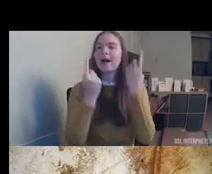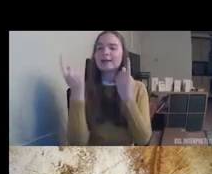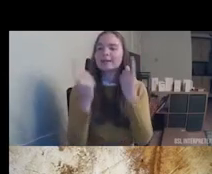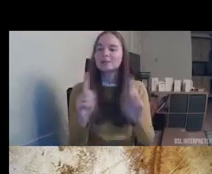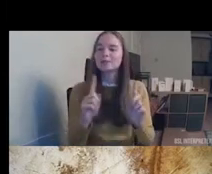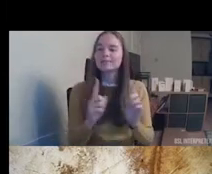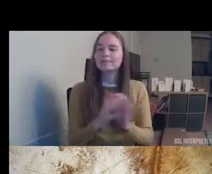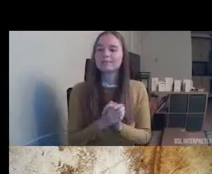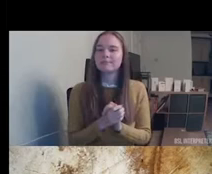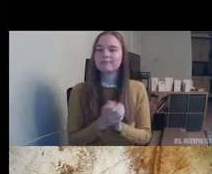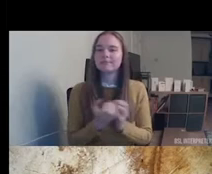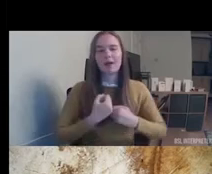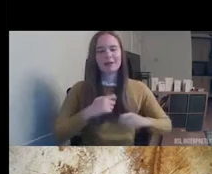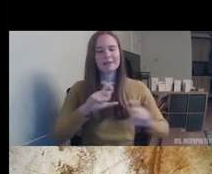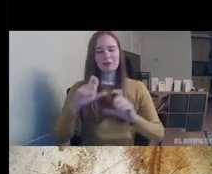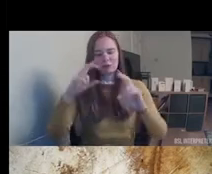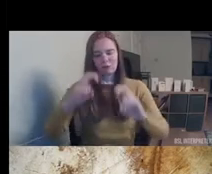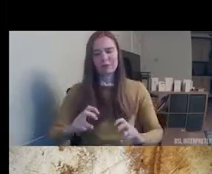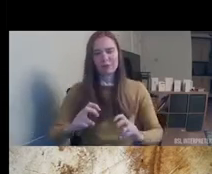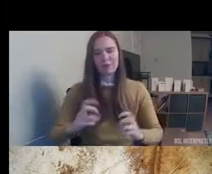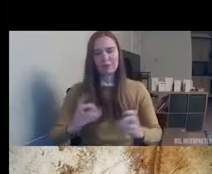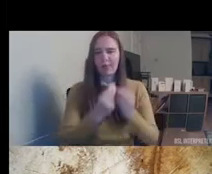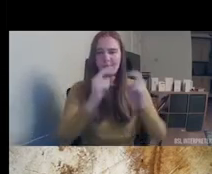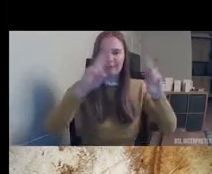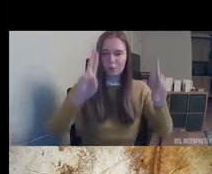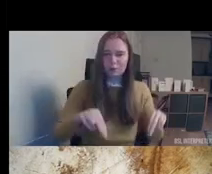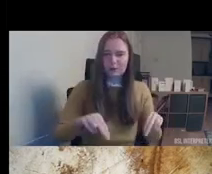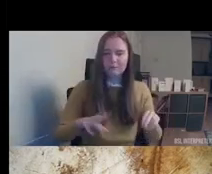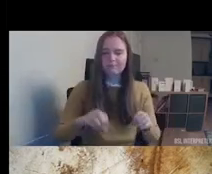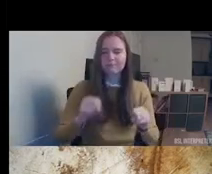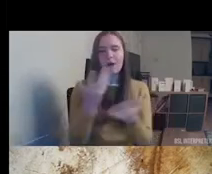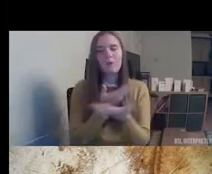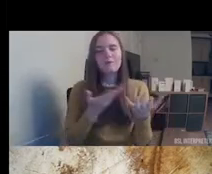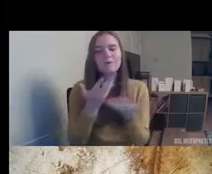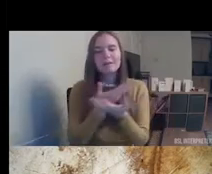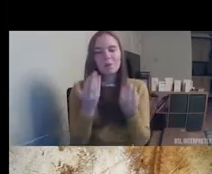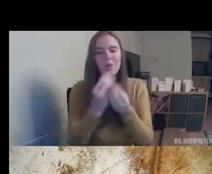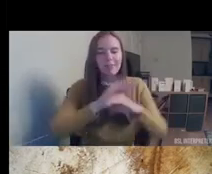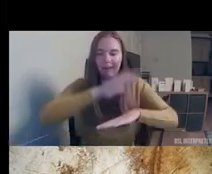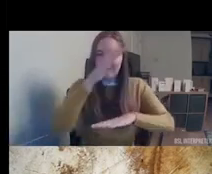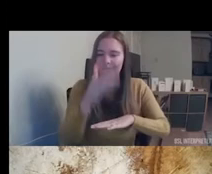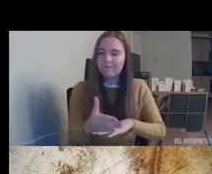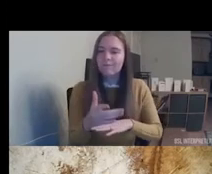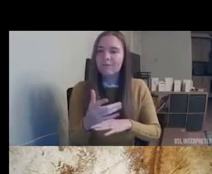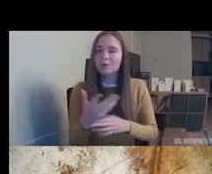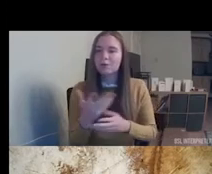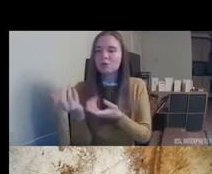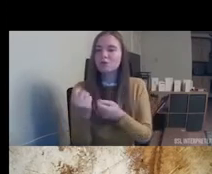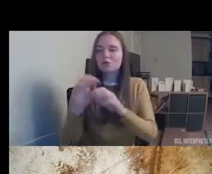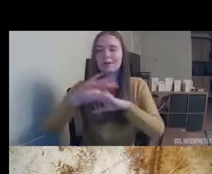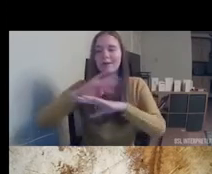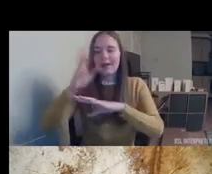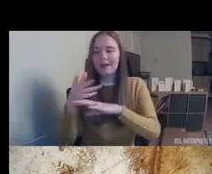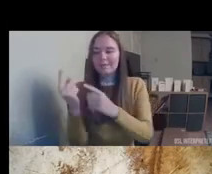research, which we do in the Anthropocene Museum, staging conversations within caves. So we took a piece of the cave into